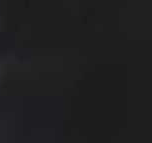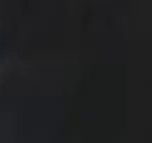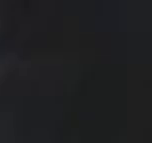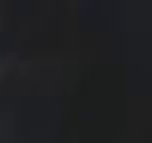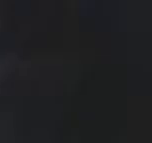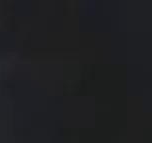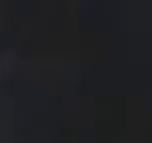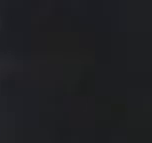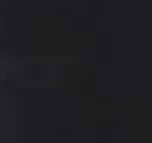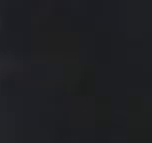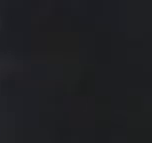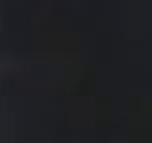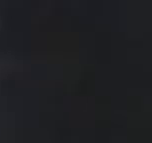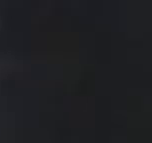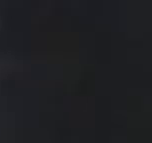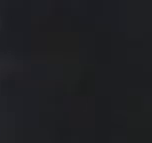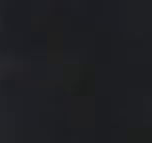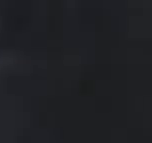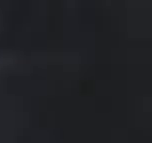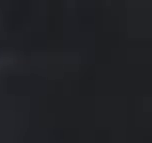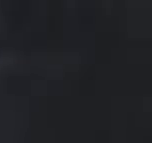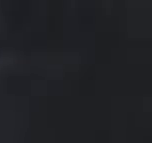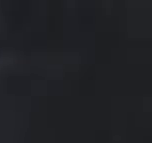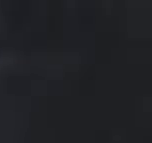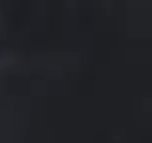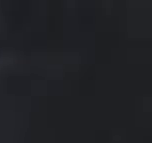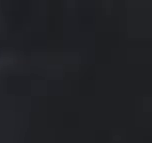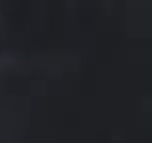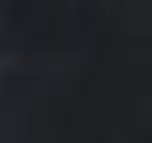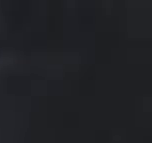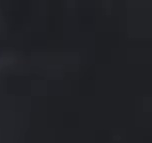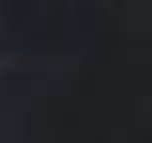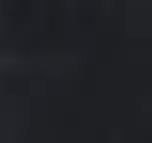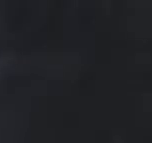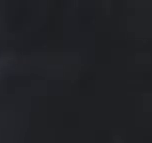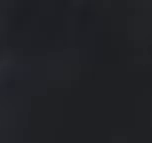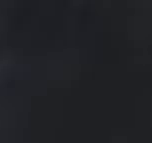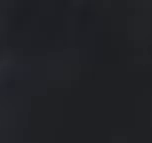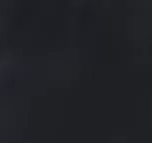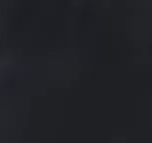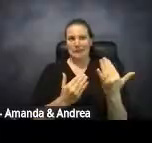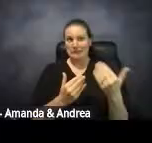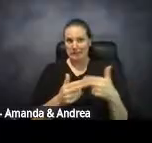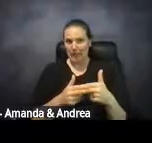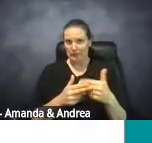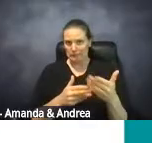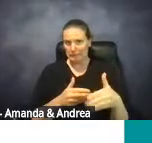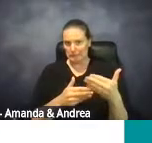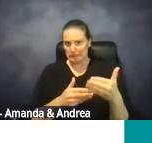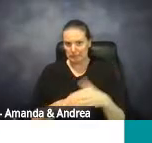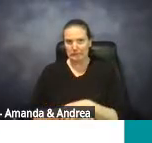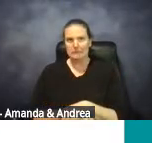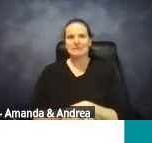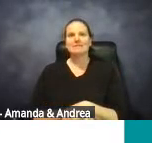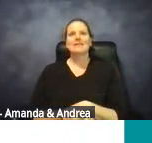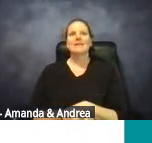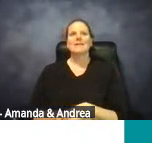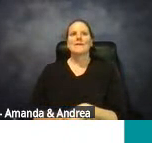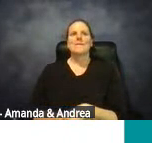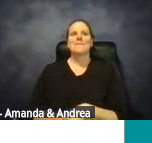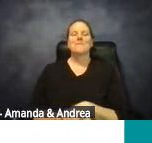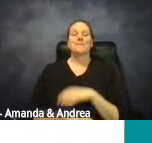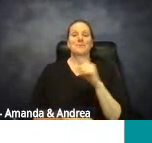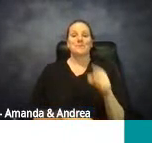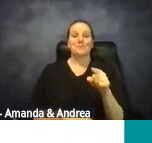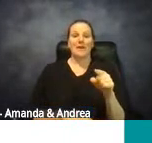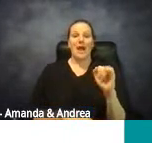So since the beginning of the year, the IBR program, and I'm just kind of waiting for that slide, but I wanted to let you know that since the beginning of the year,